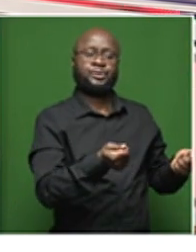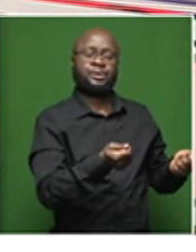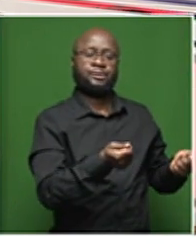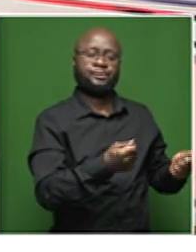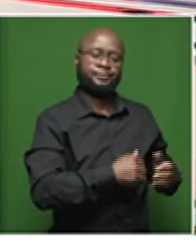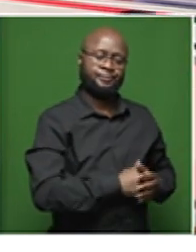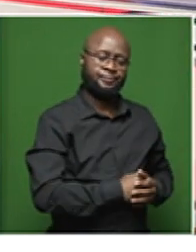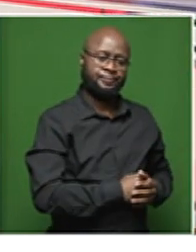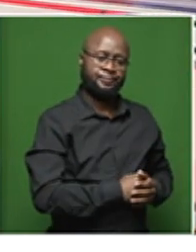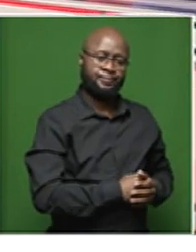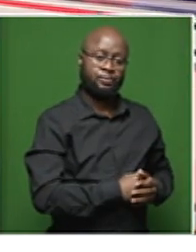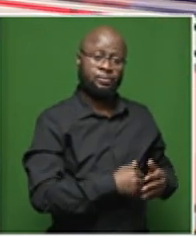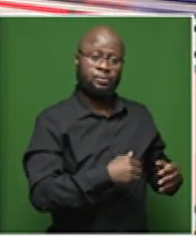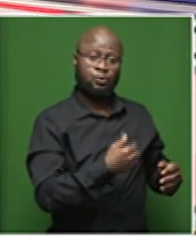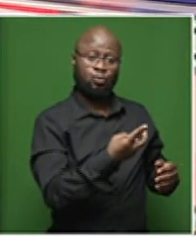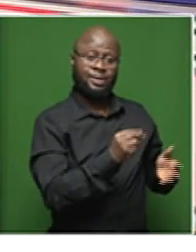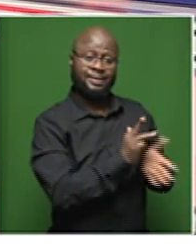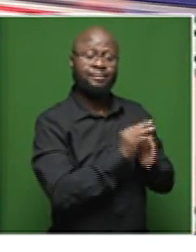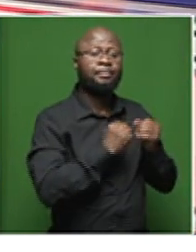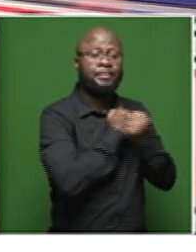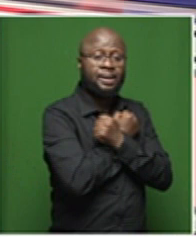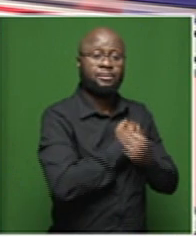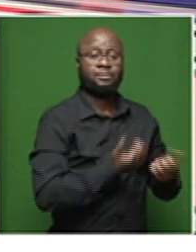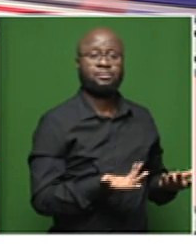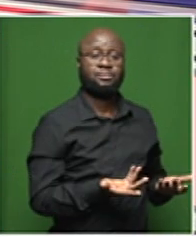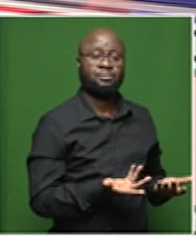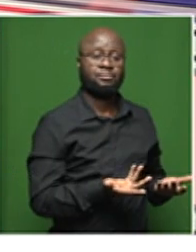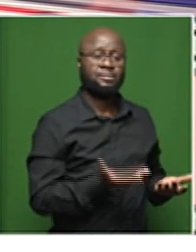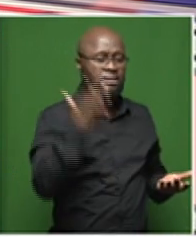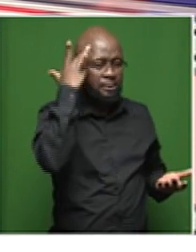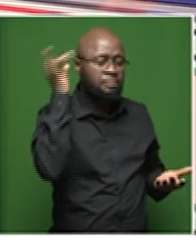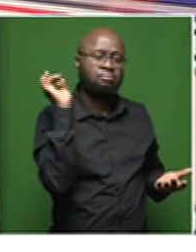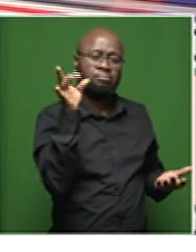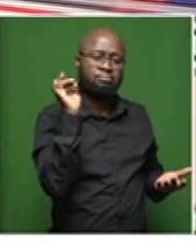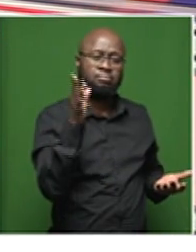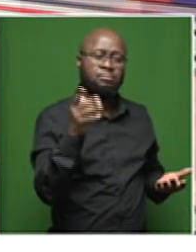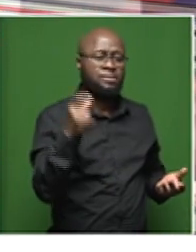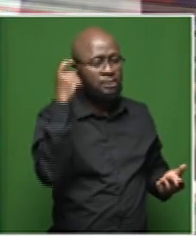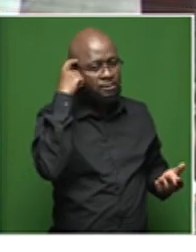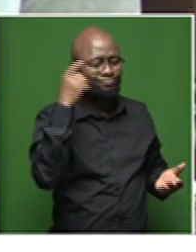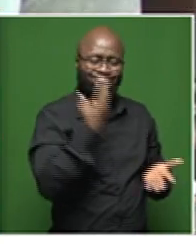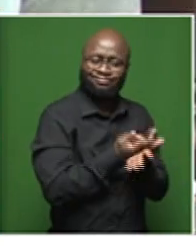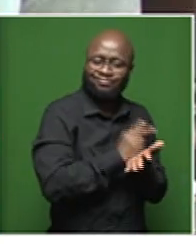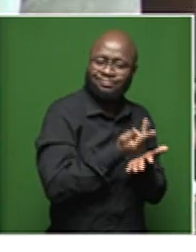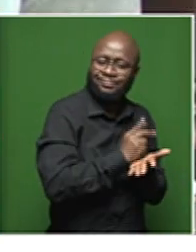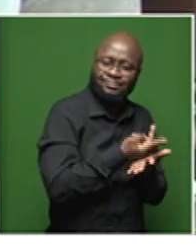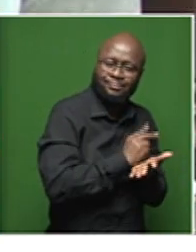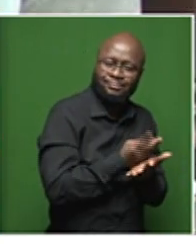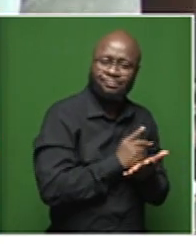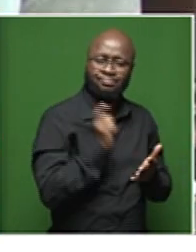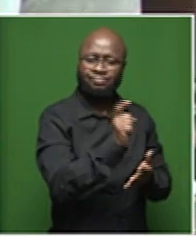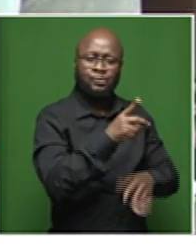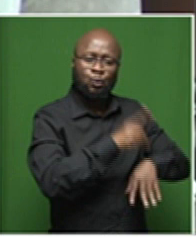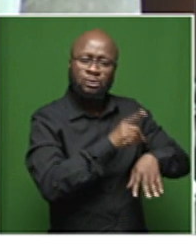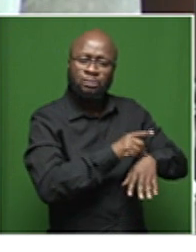on 2019 August, I was having severe headache where I couldn't sleep. I went to the doctor. They said my BP is too high.